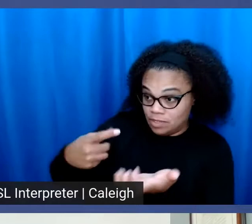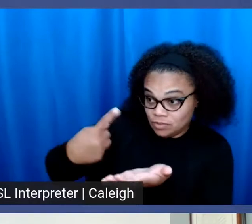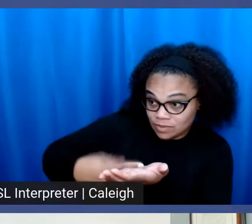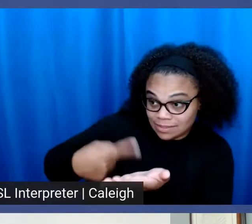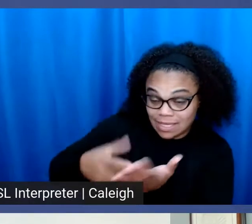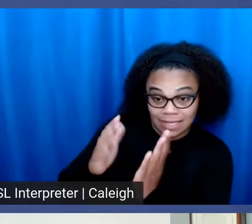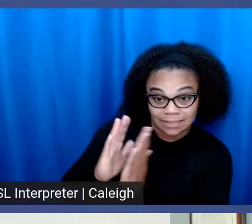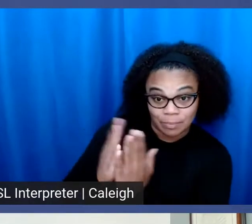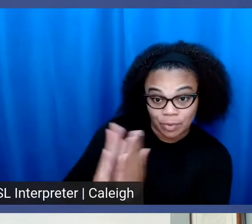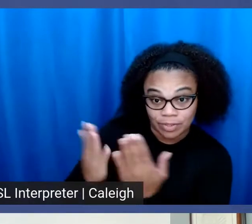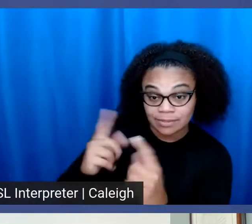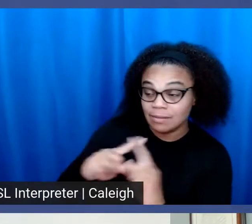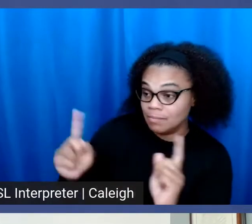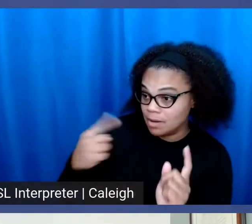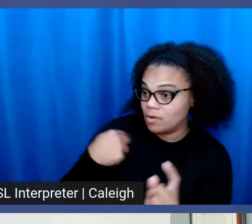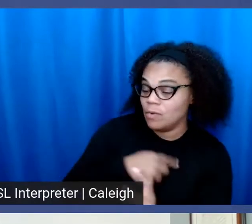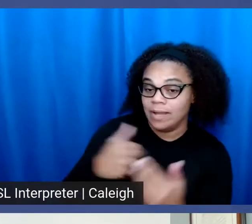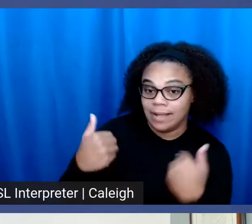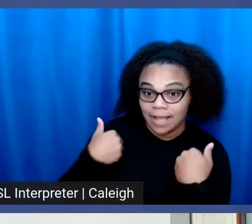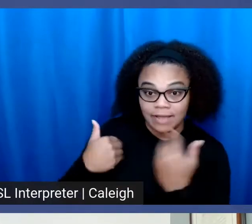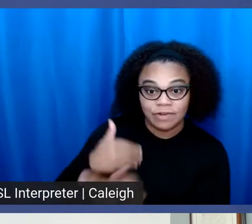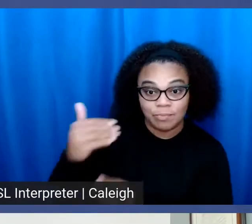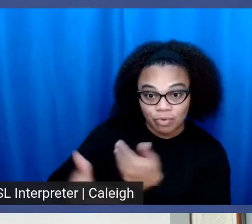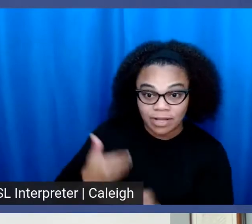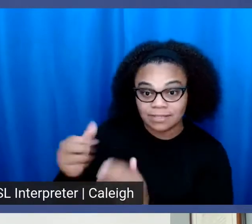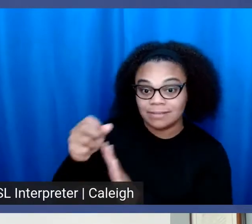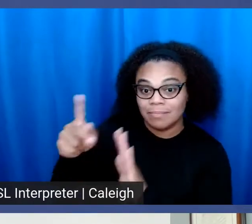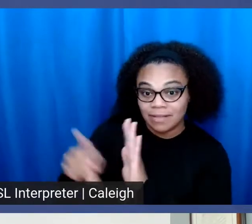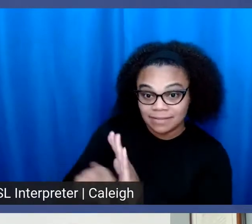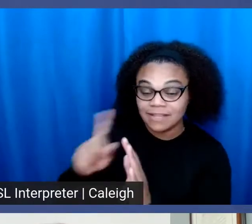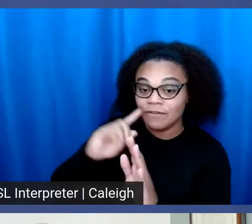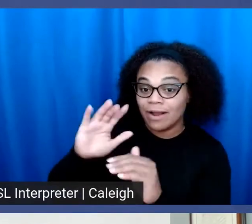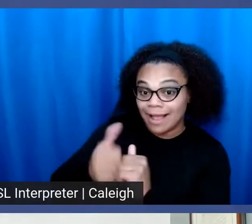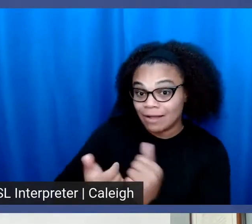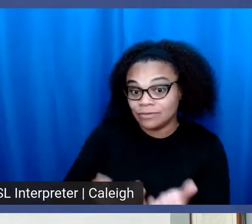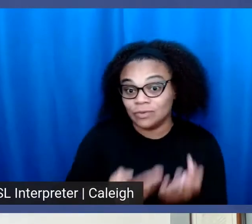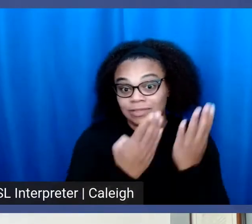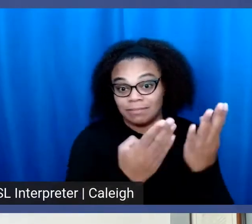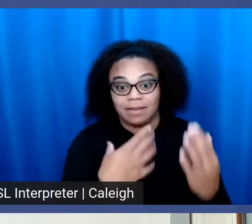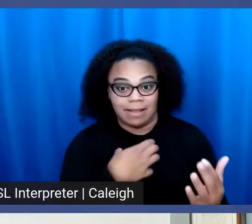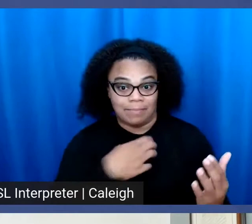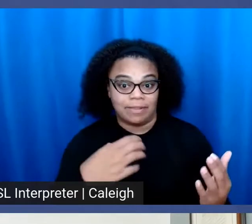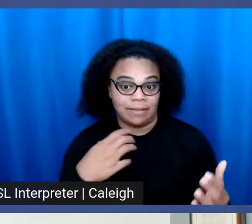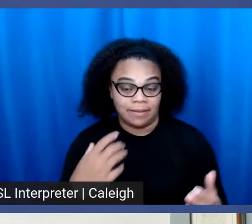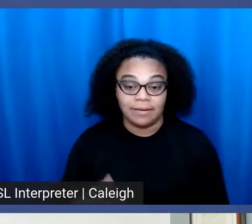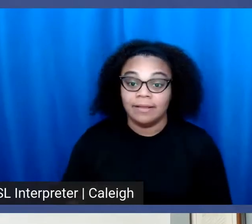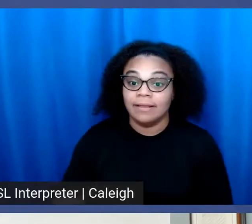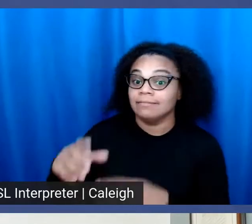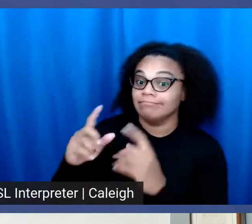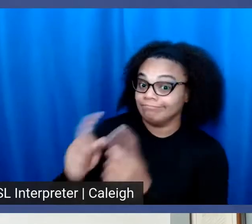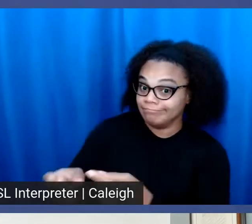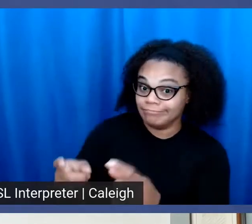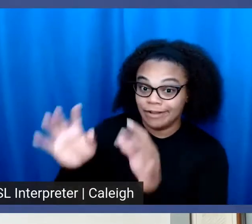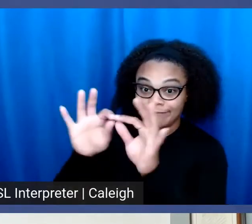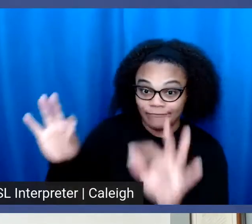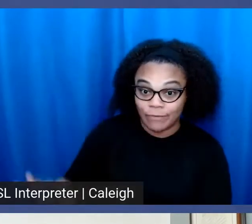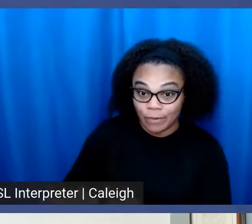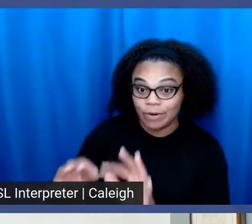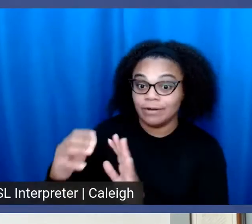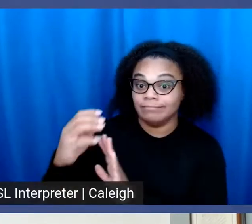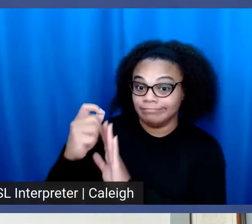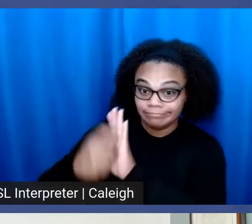how book complaints shall be submitted. Here is the form you should use. Your time at the microphone is now